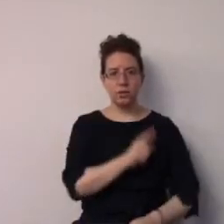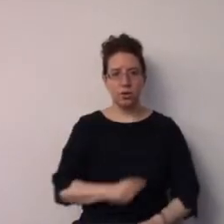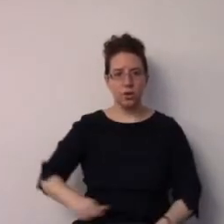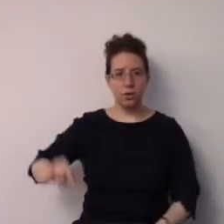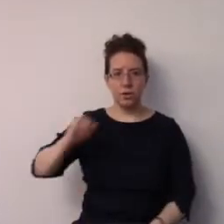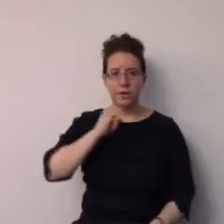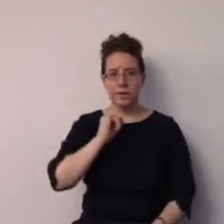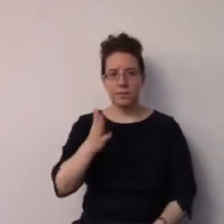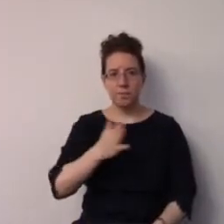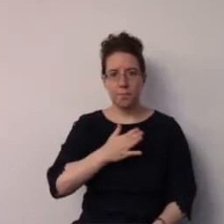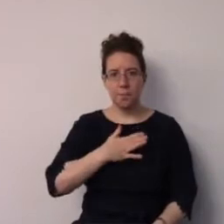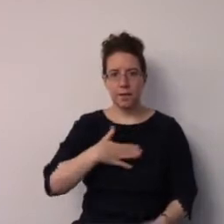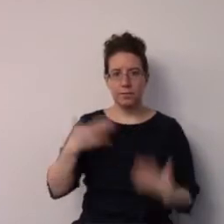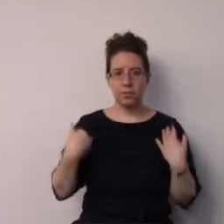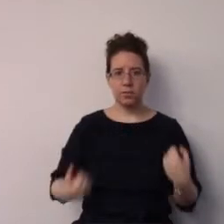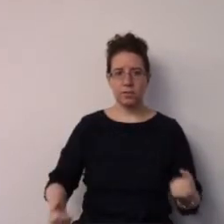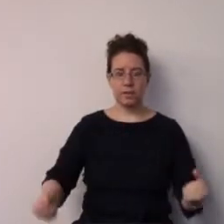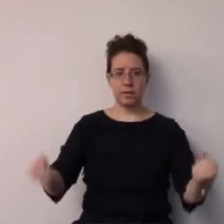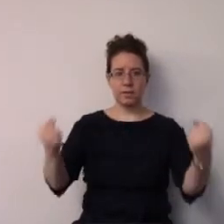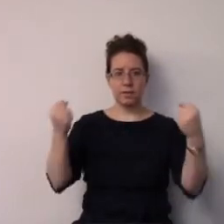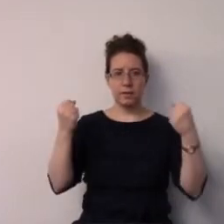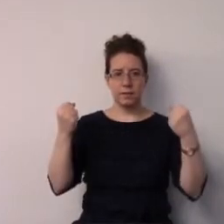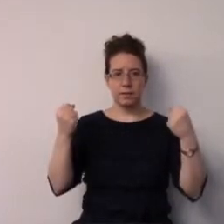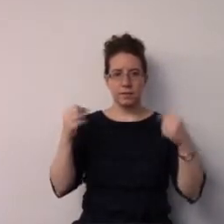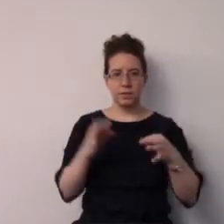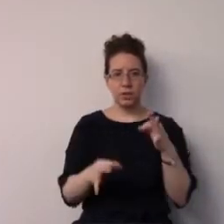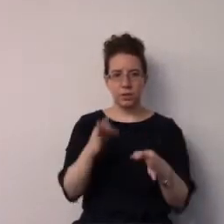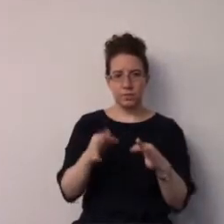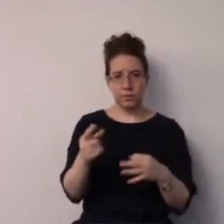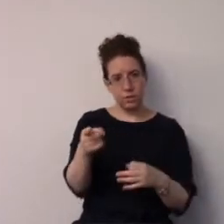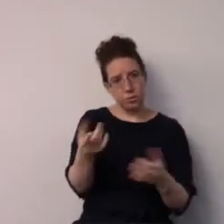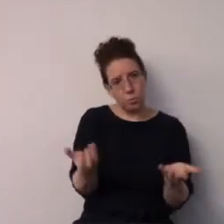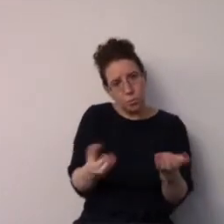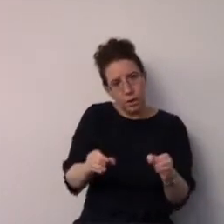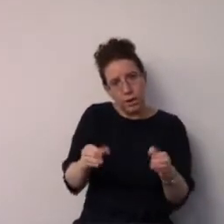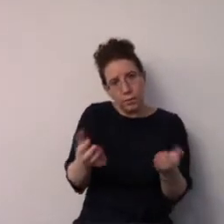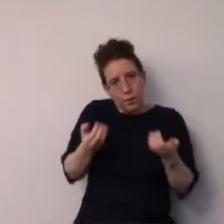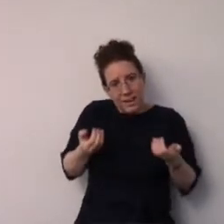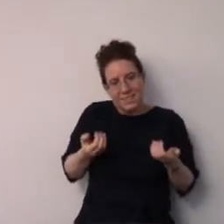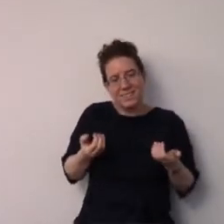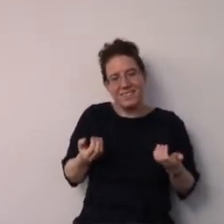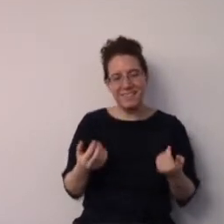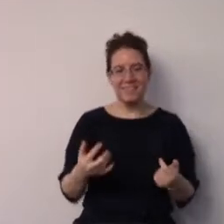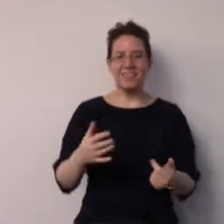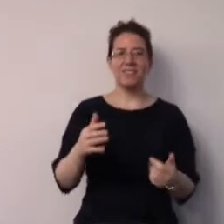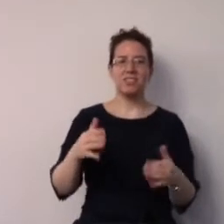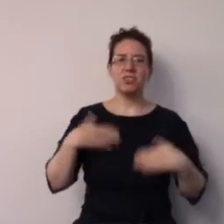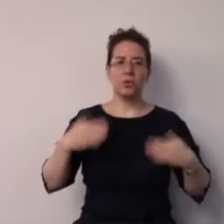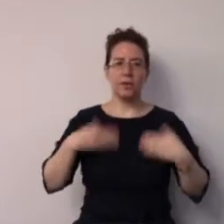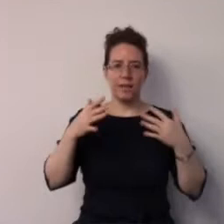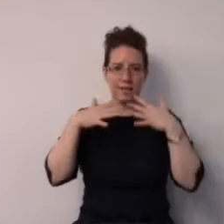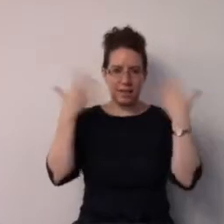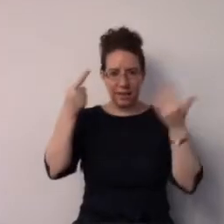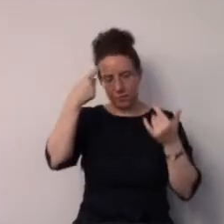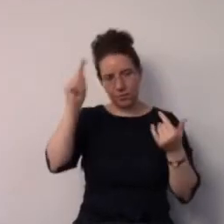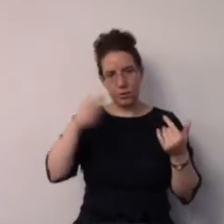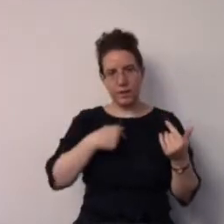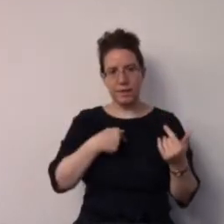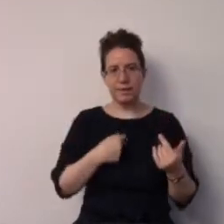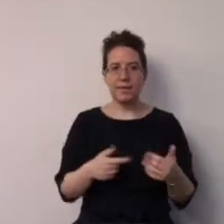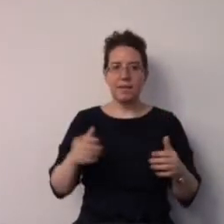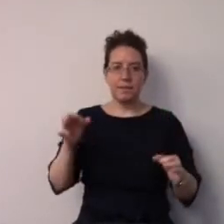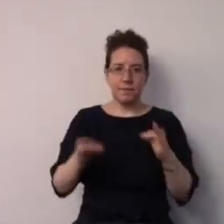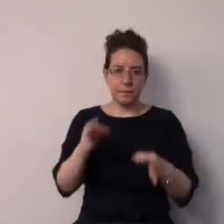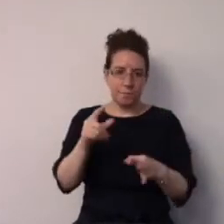want joy, you must laugh for it. If you want joy, you must laugh